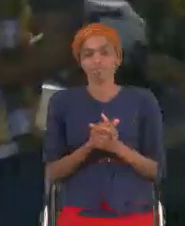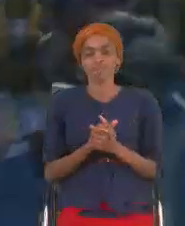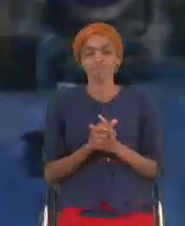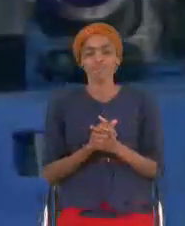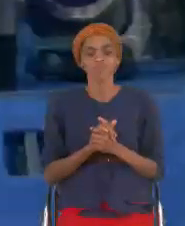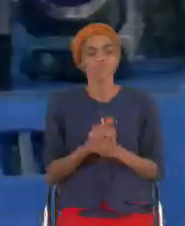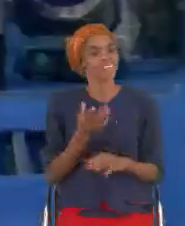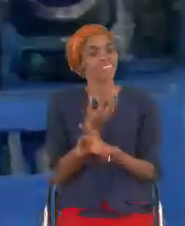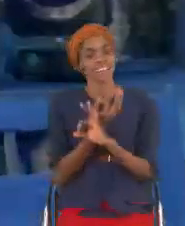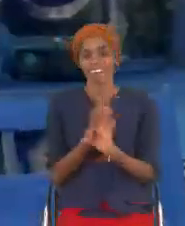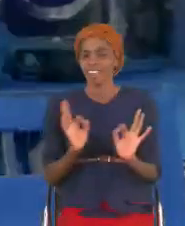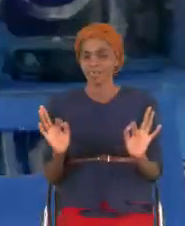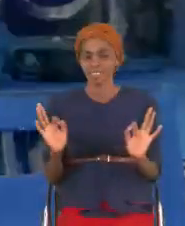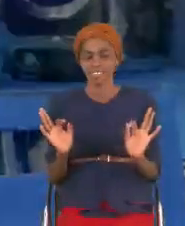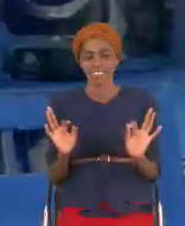Liberation.